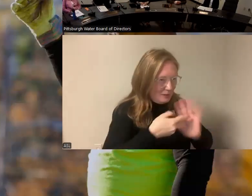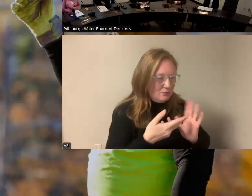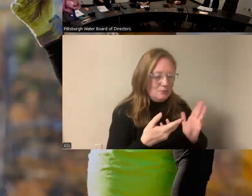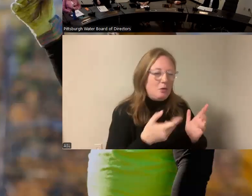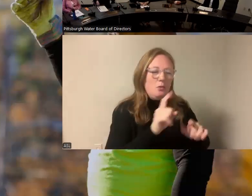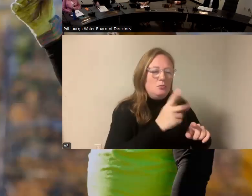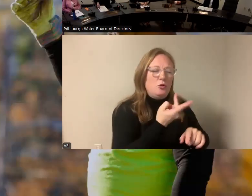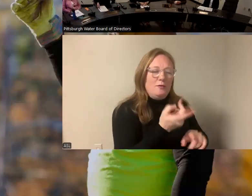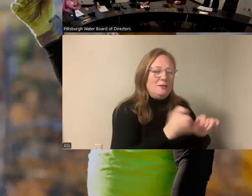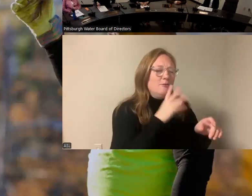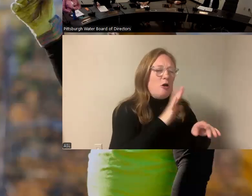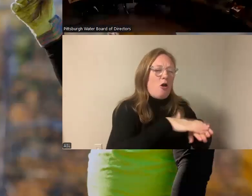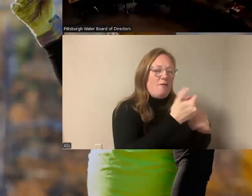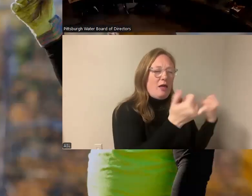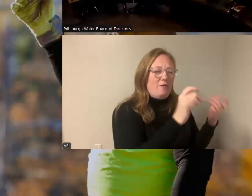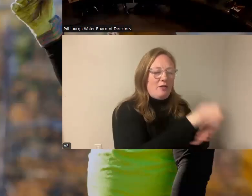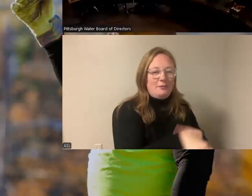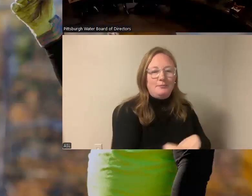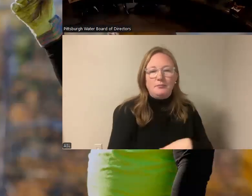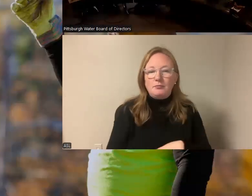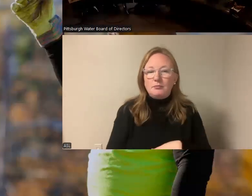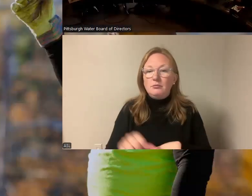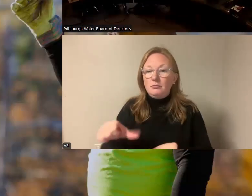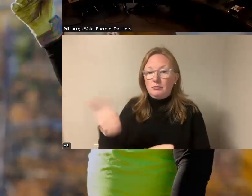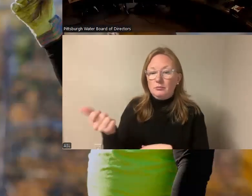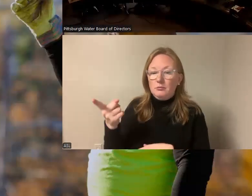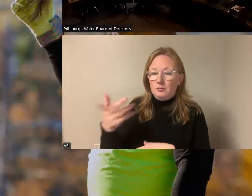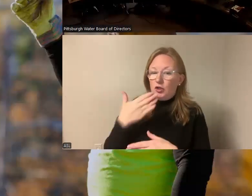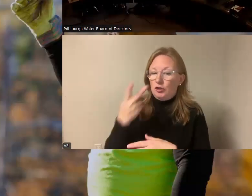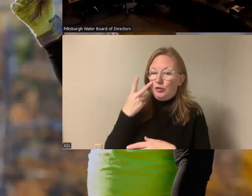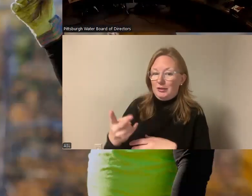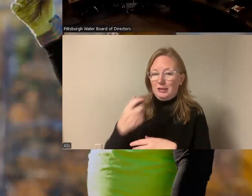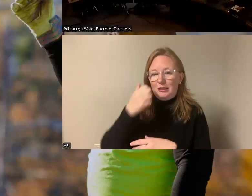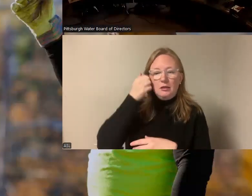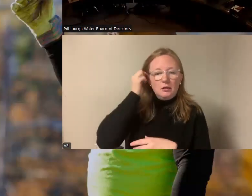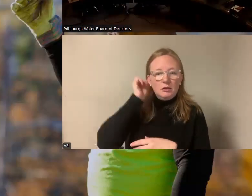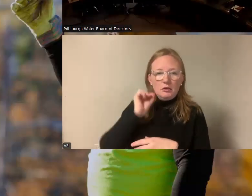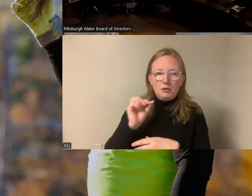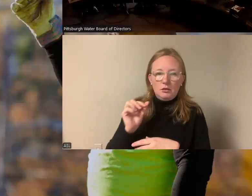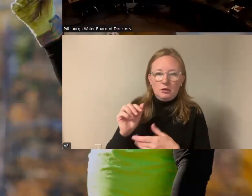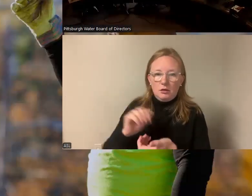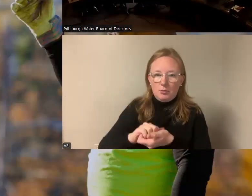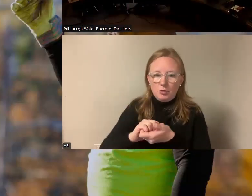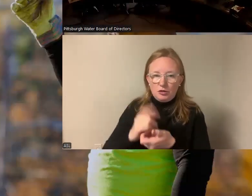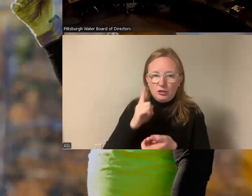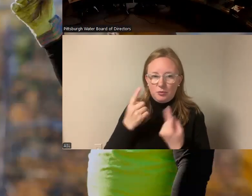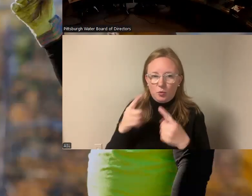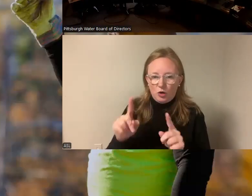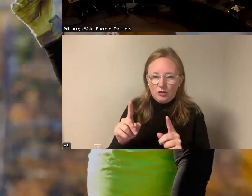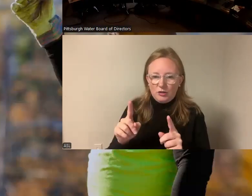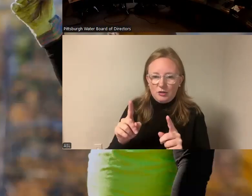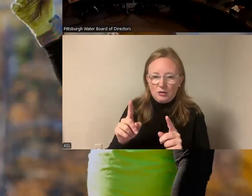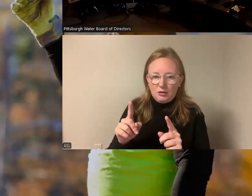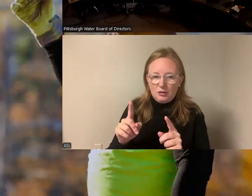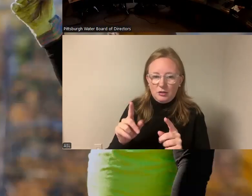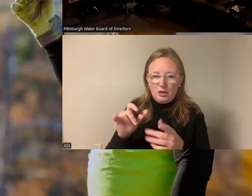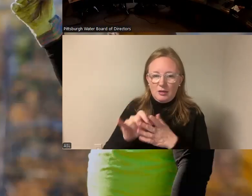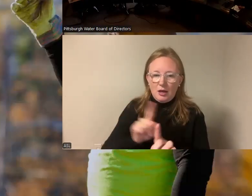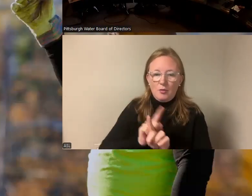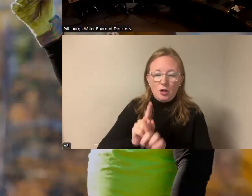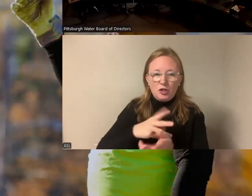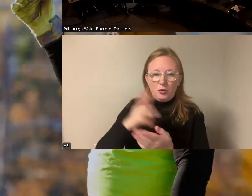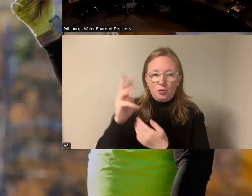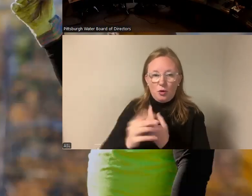right. It's good to see that, you know, after all this time that the Partnership for Work and that apprenticeship program is coming